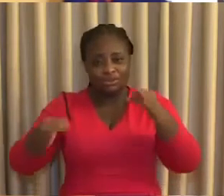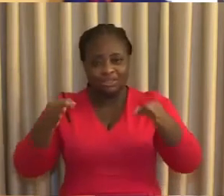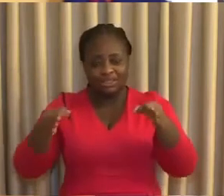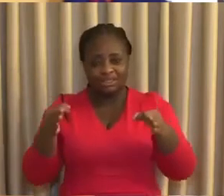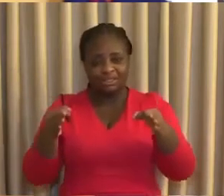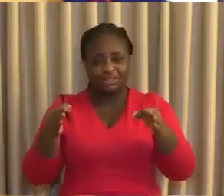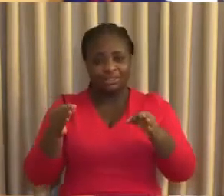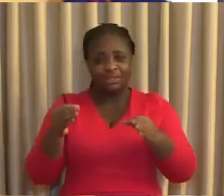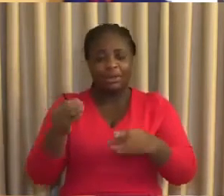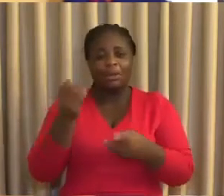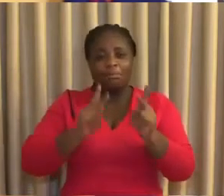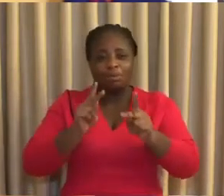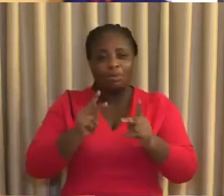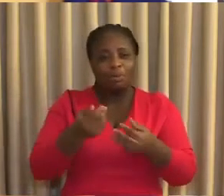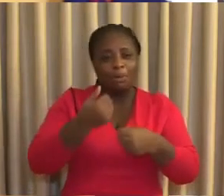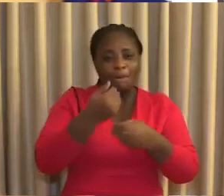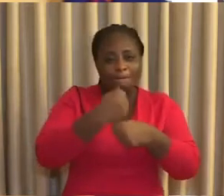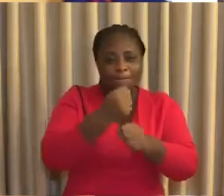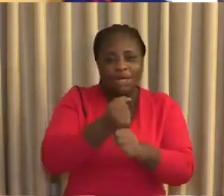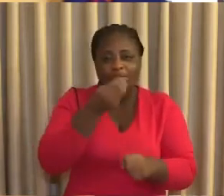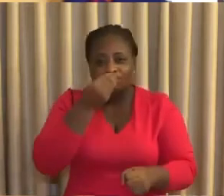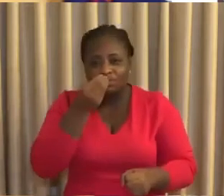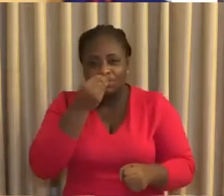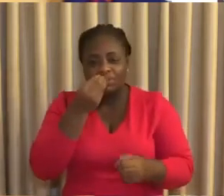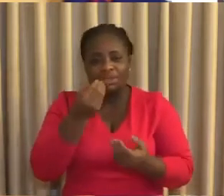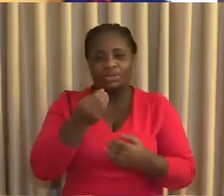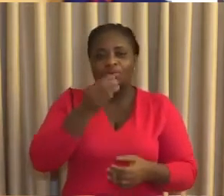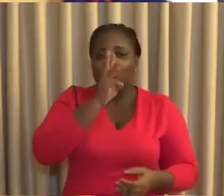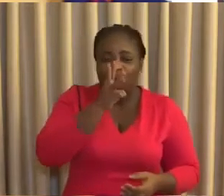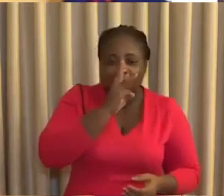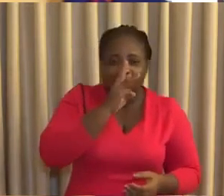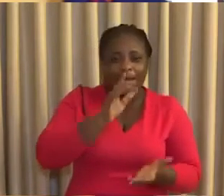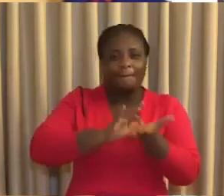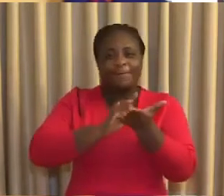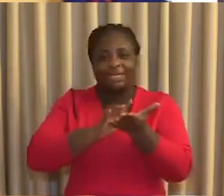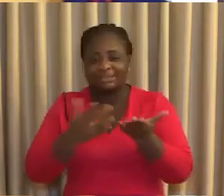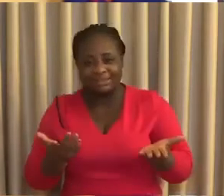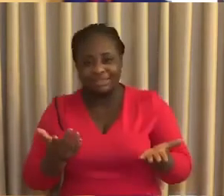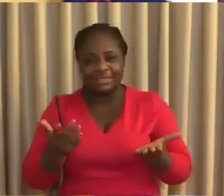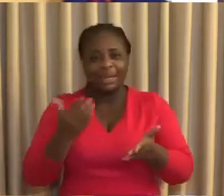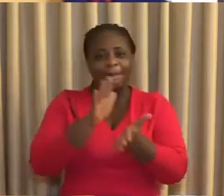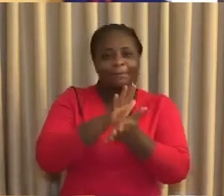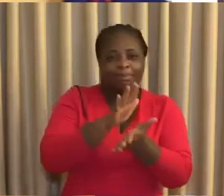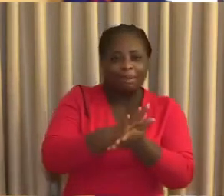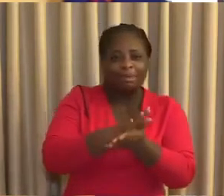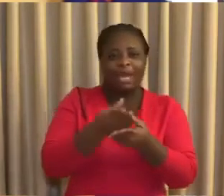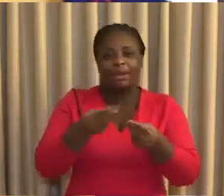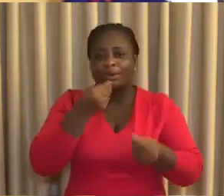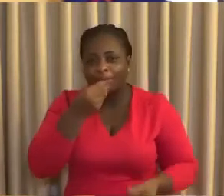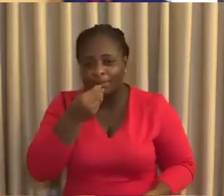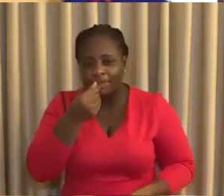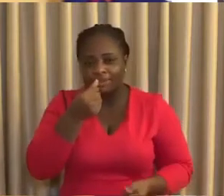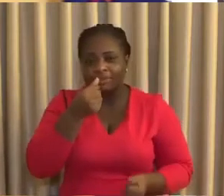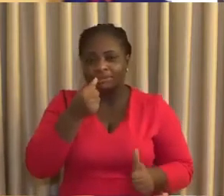food, beverages, pharmaceuticals, medicine, paper and plastic packages.